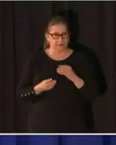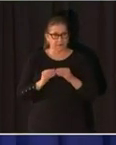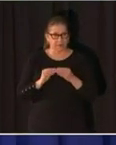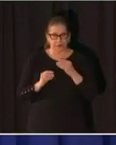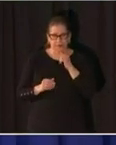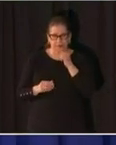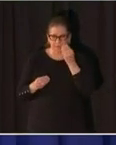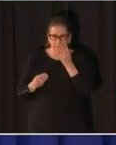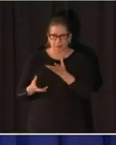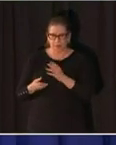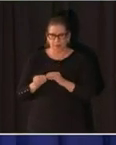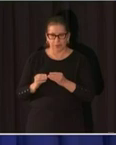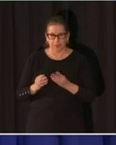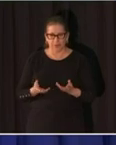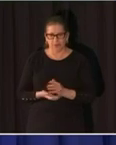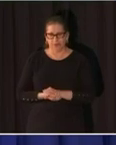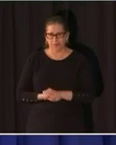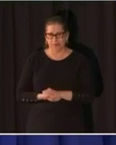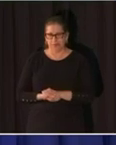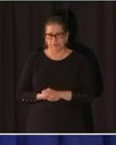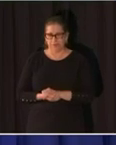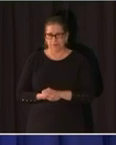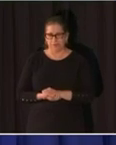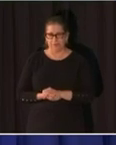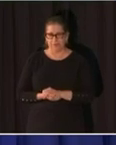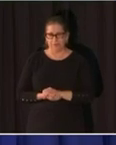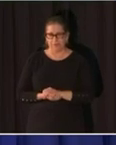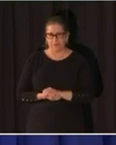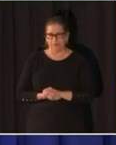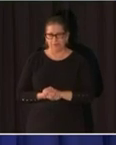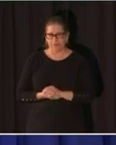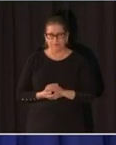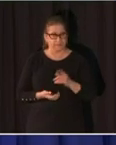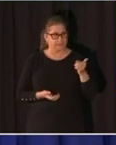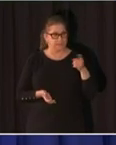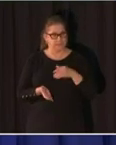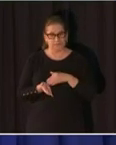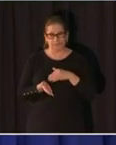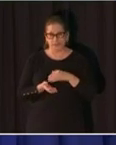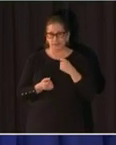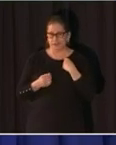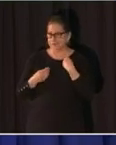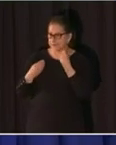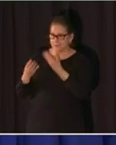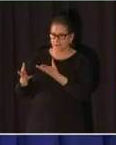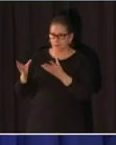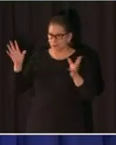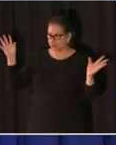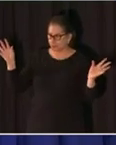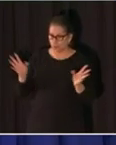yes. Yeah, I can tell you the go total number of deaths that have happened in nursing homes is 9.